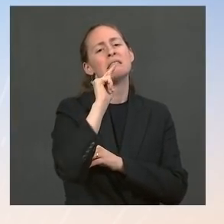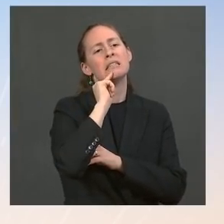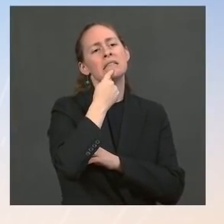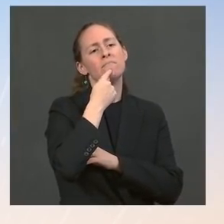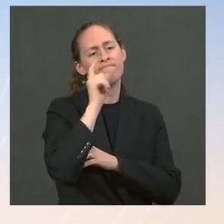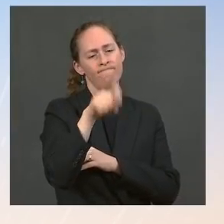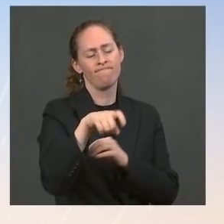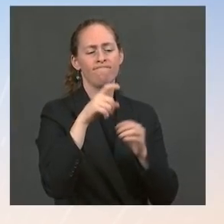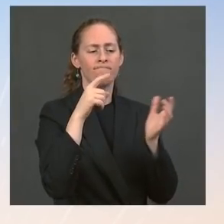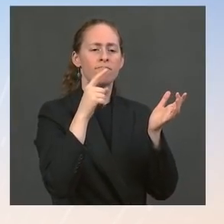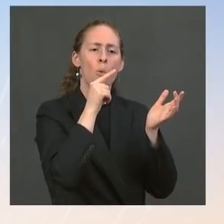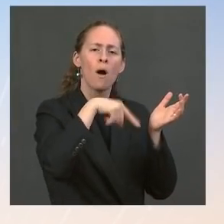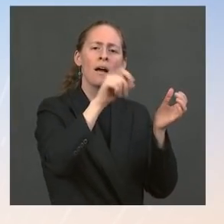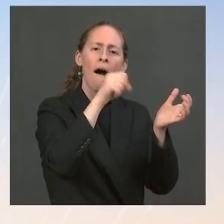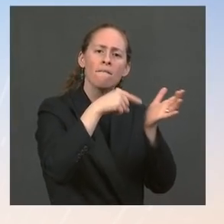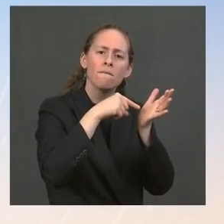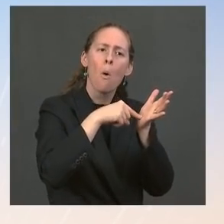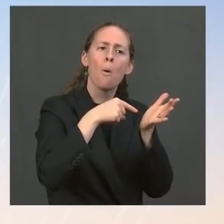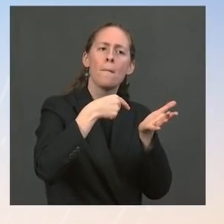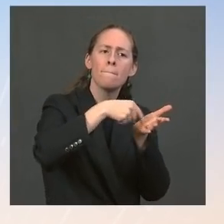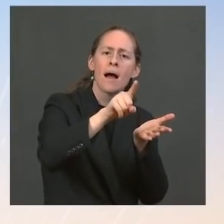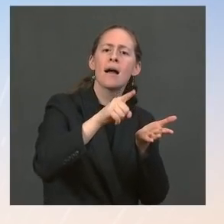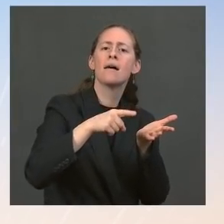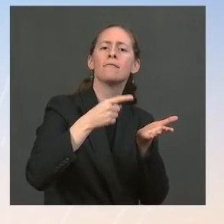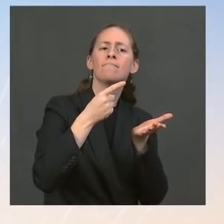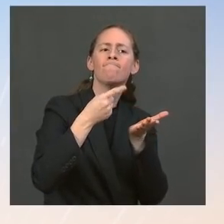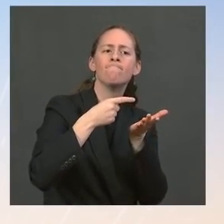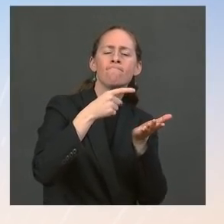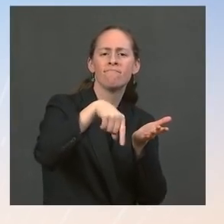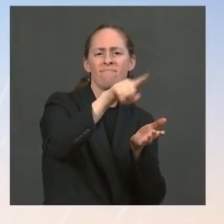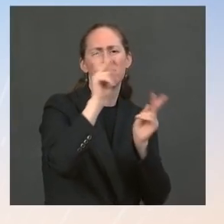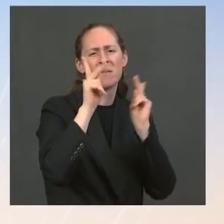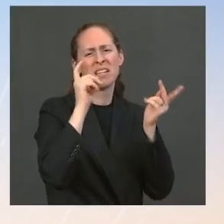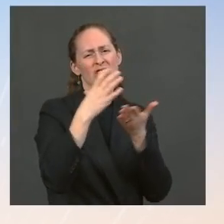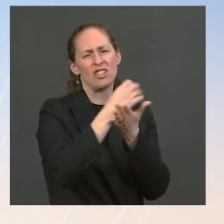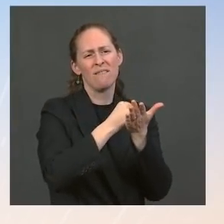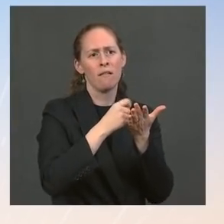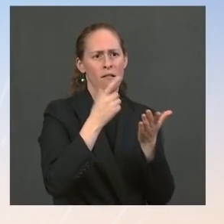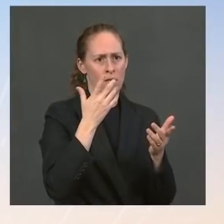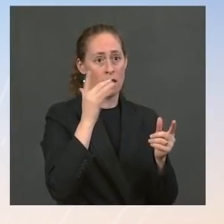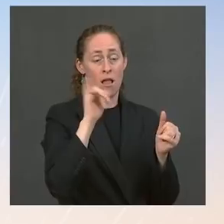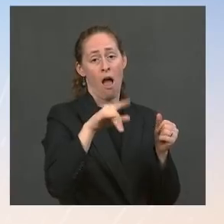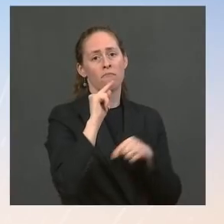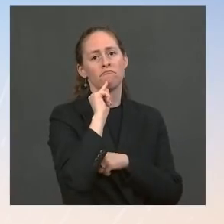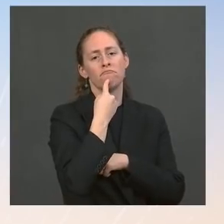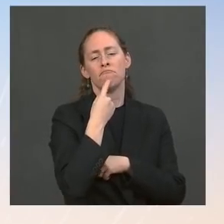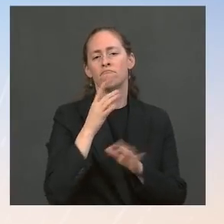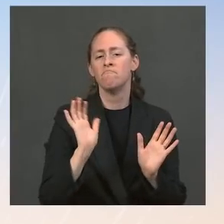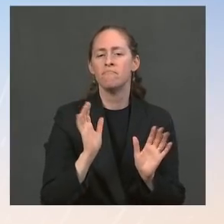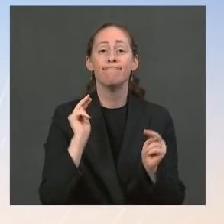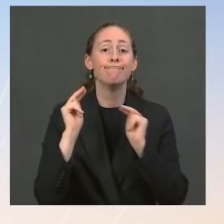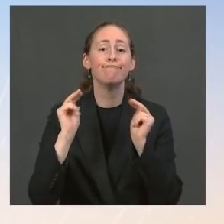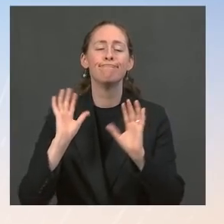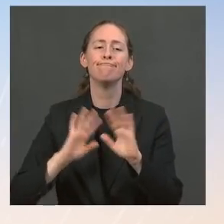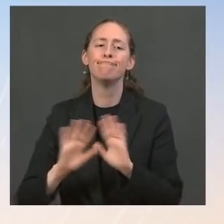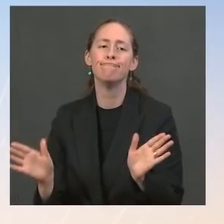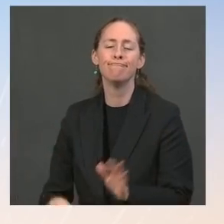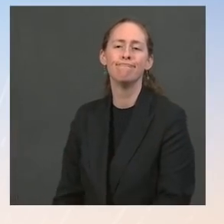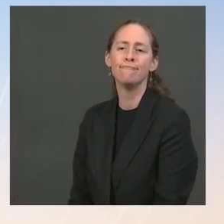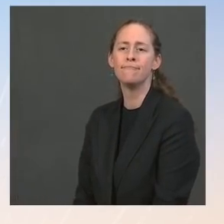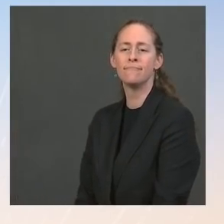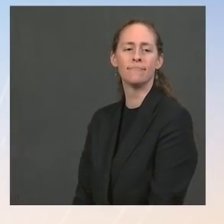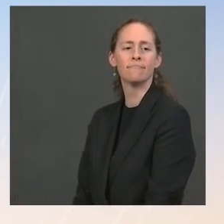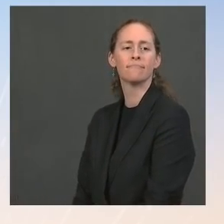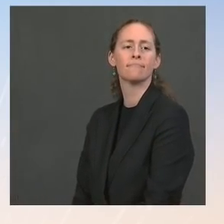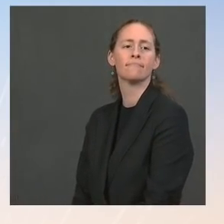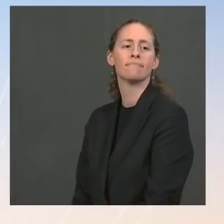prescription drugs, I should say, more affordable to the American public. I'm not going to negotiate further from here. One other thing, just on a different topic, Jake